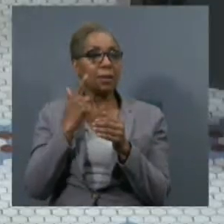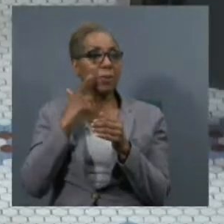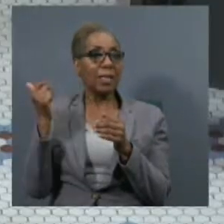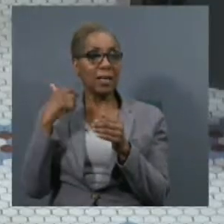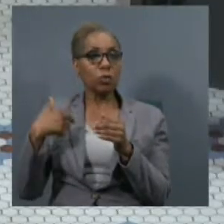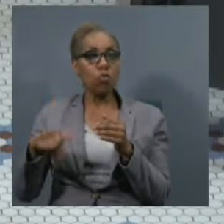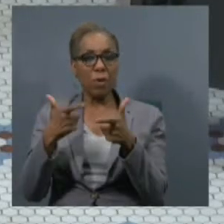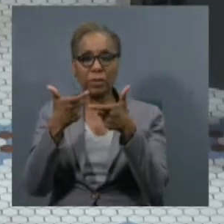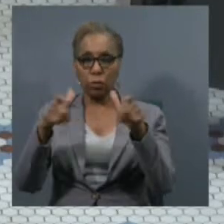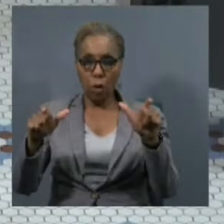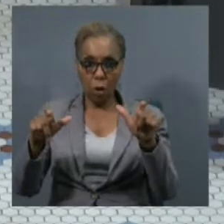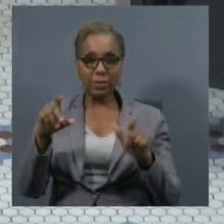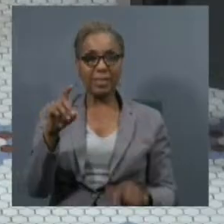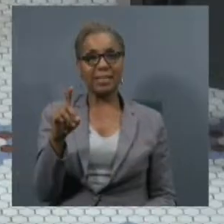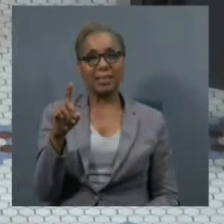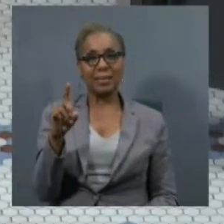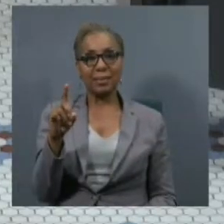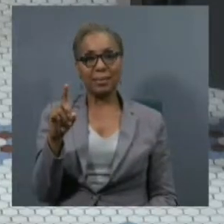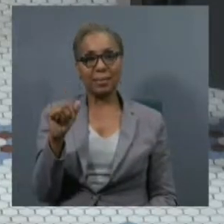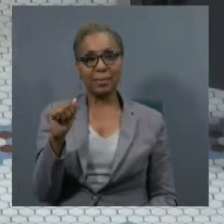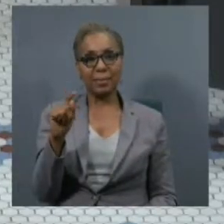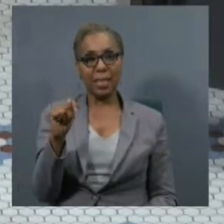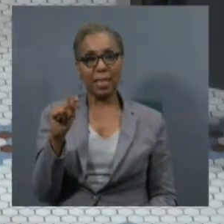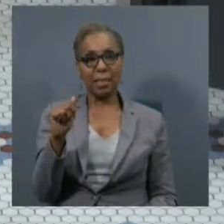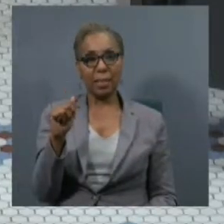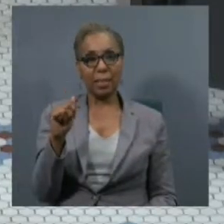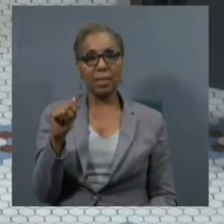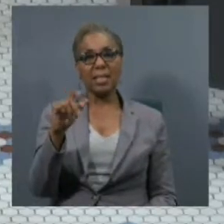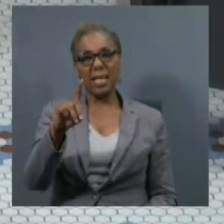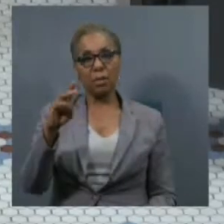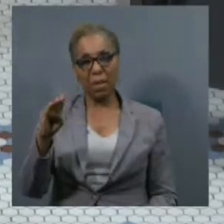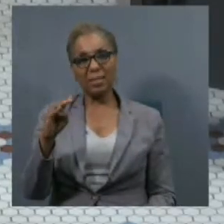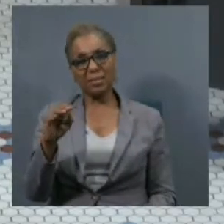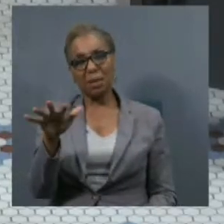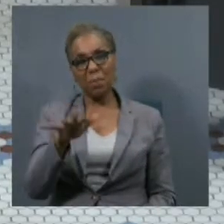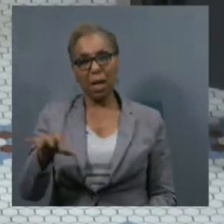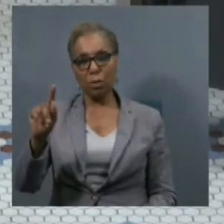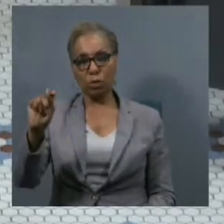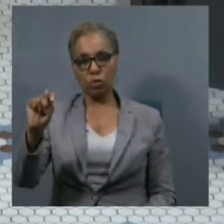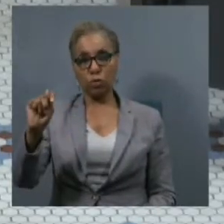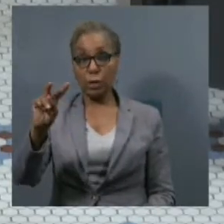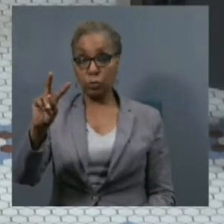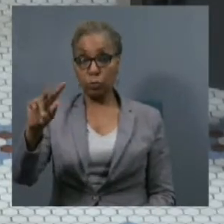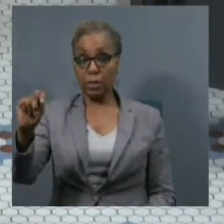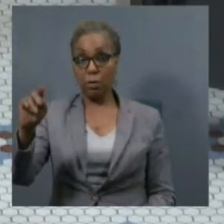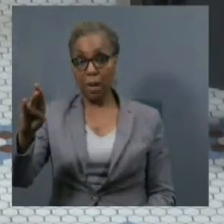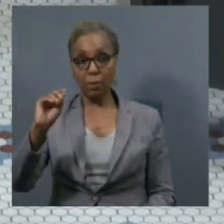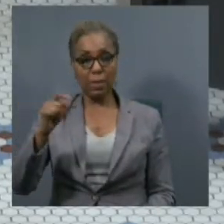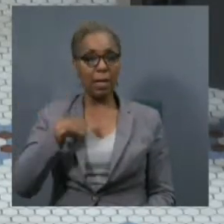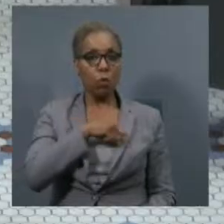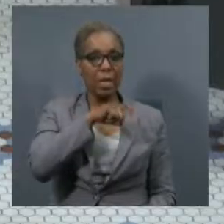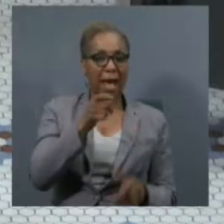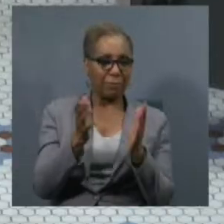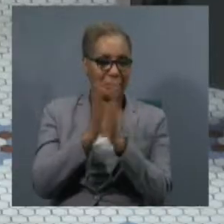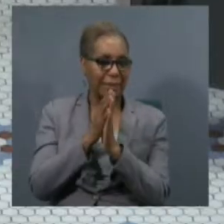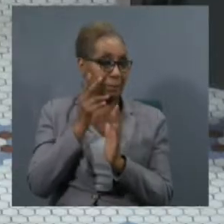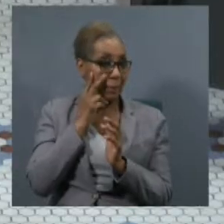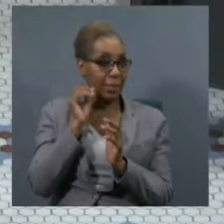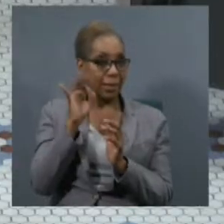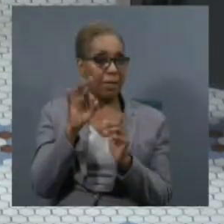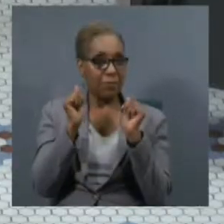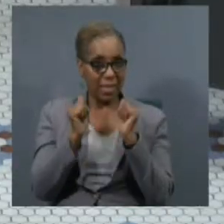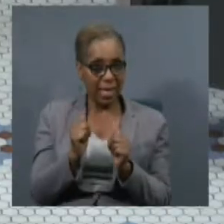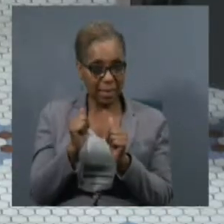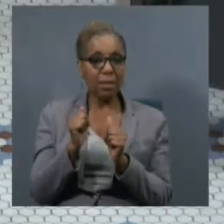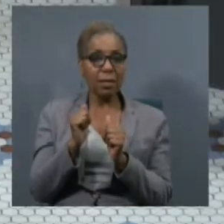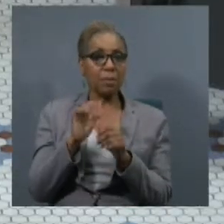pretty large database. It's about 2 terabytes. So we'll have to look into that and see if that can be put online. The presentation can